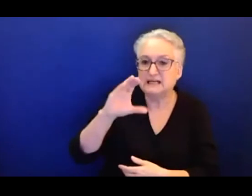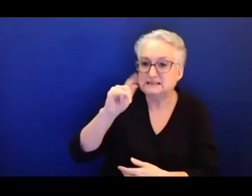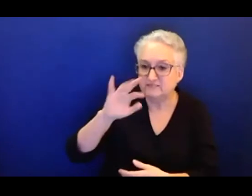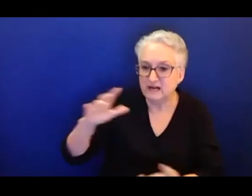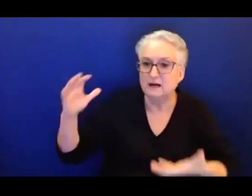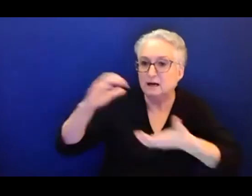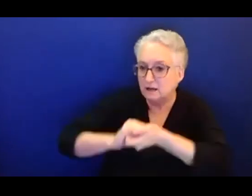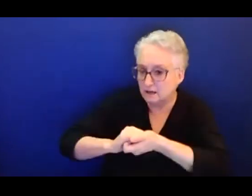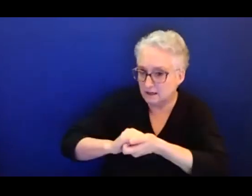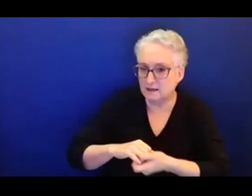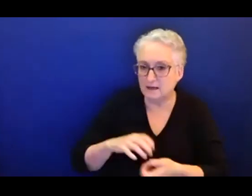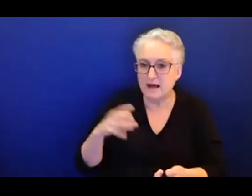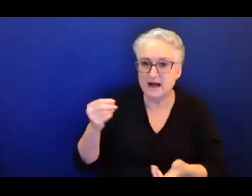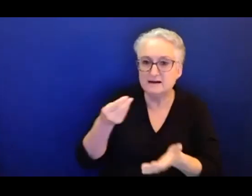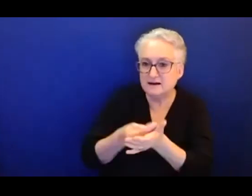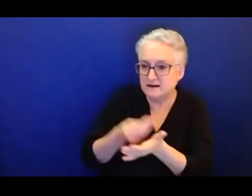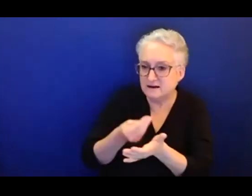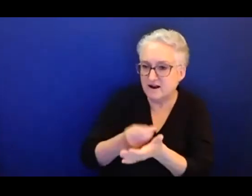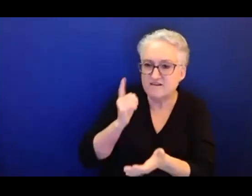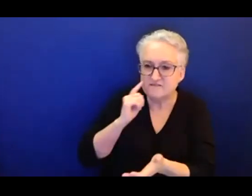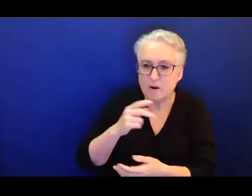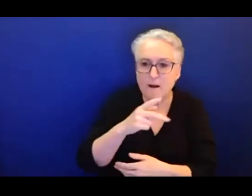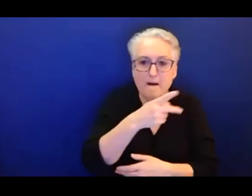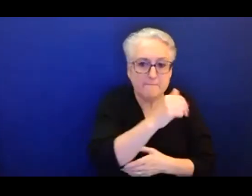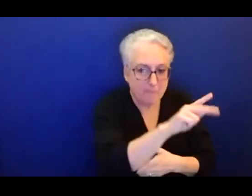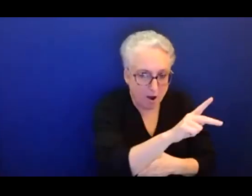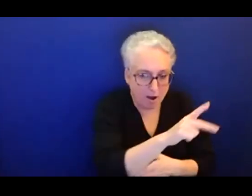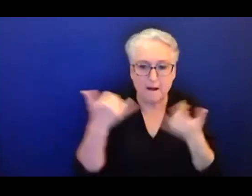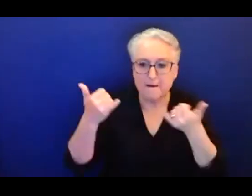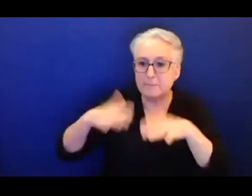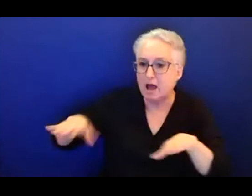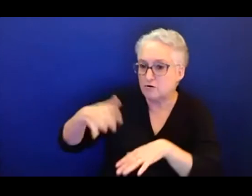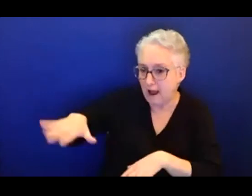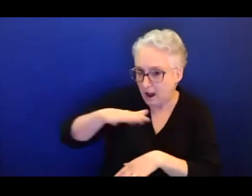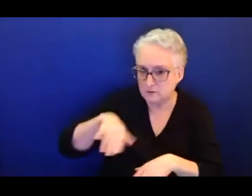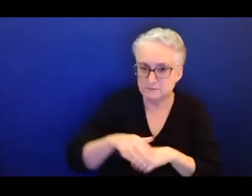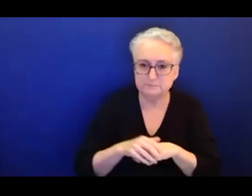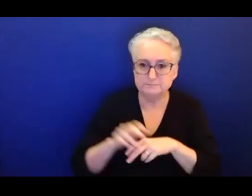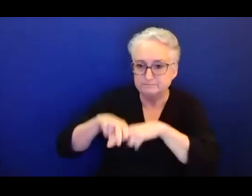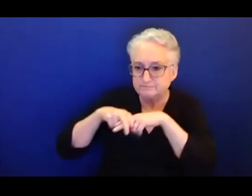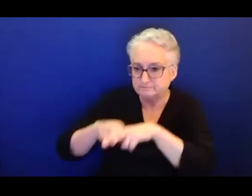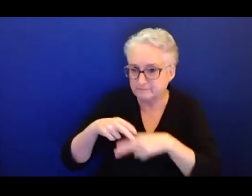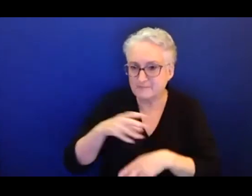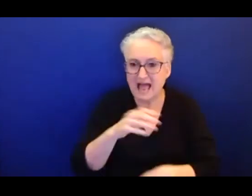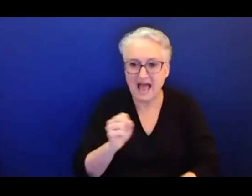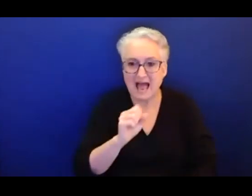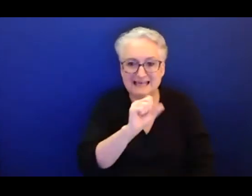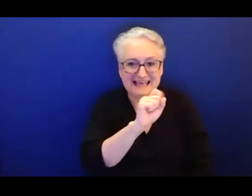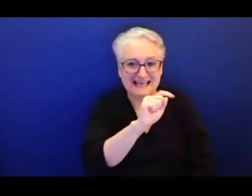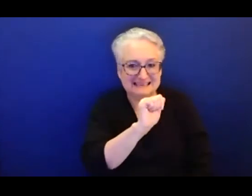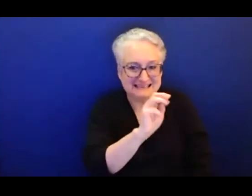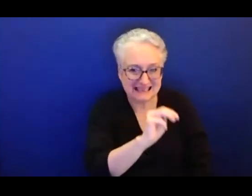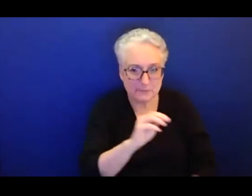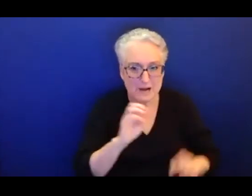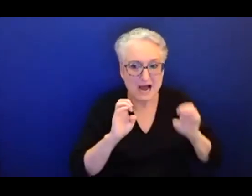for parks and playgrounds, and programming that relates to STEAM education and the arts, and to expanded